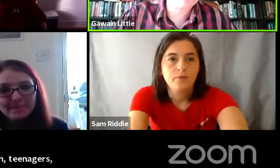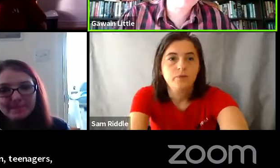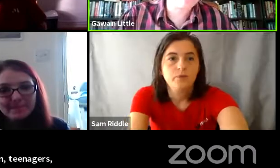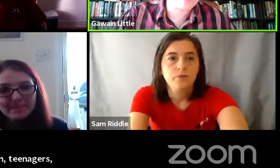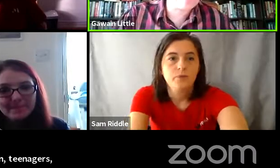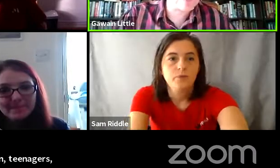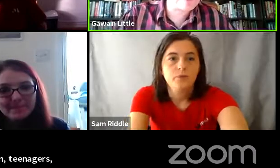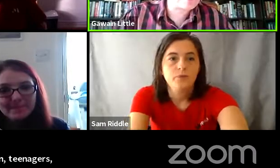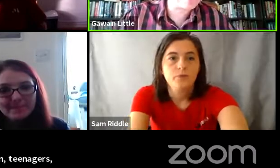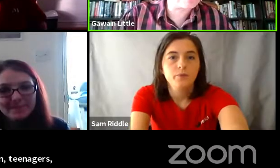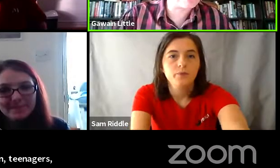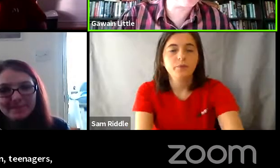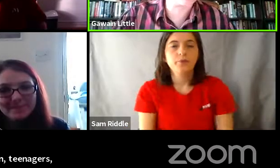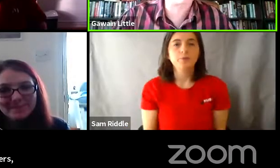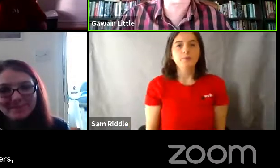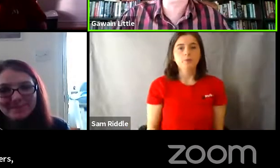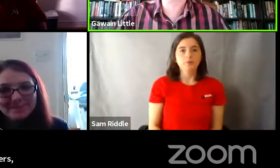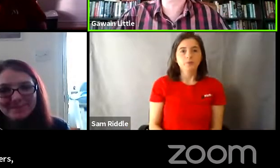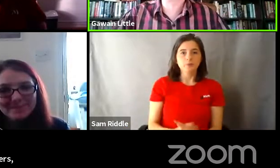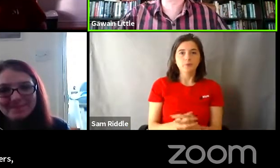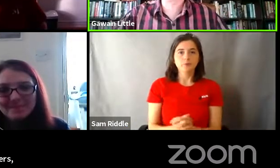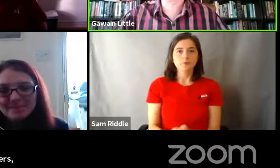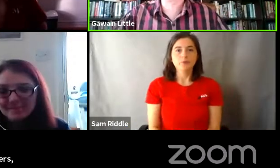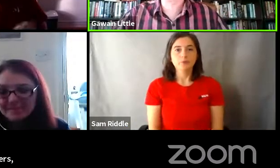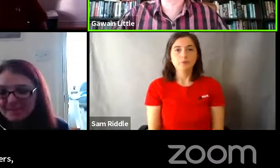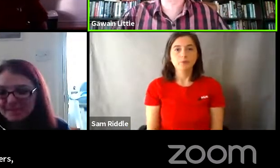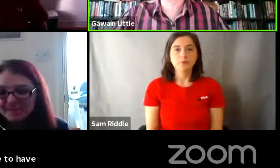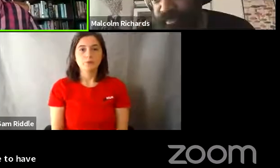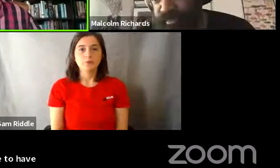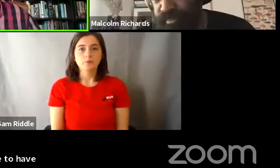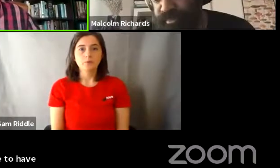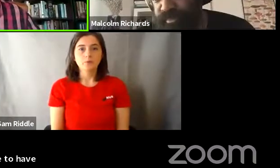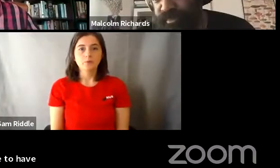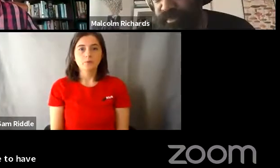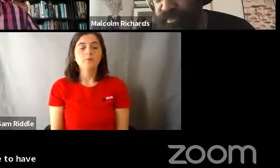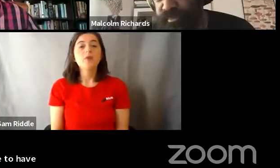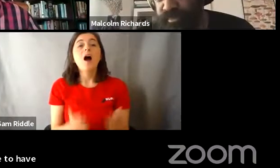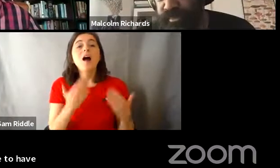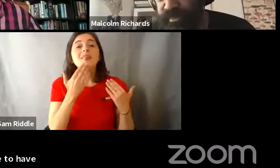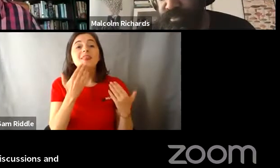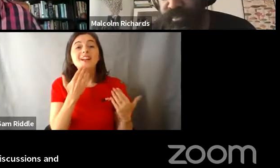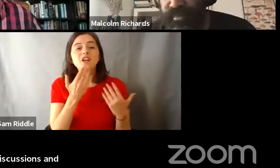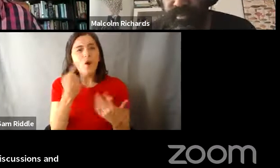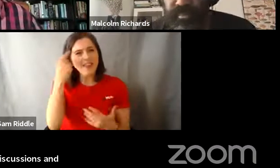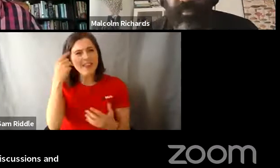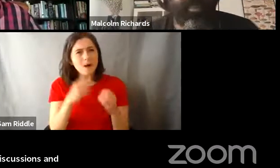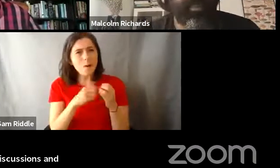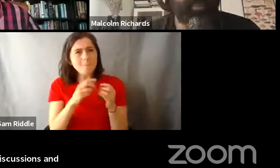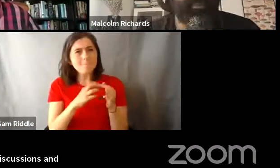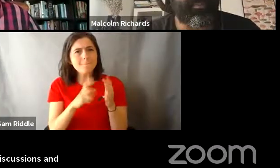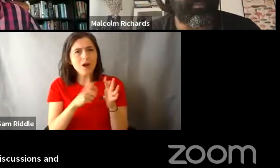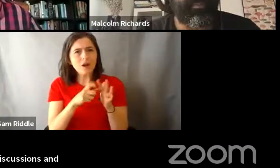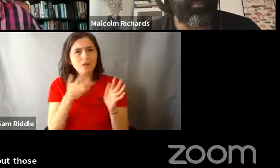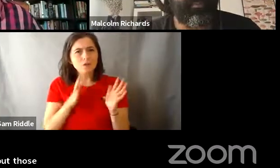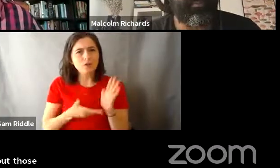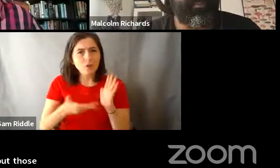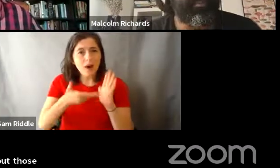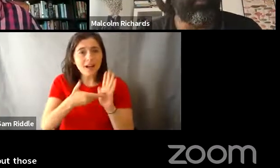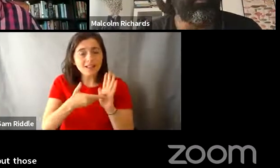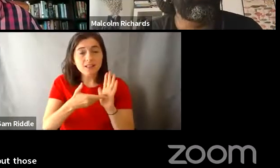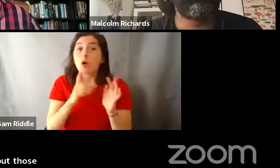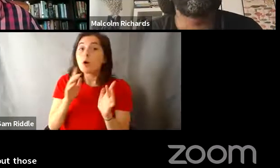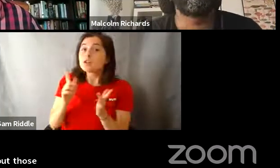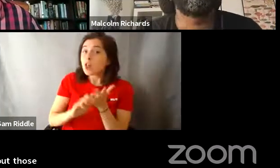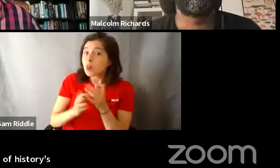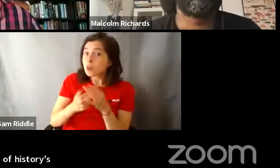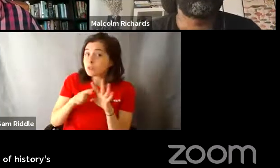Thank you. Bernard, looks like you've got something to add there to Malcolm's contribution. Sorry, Lucy, No? do you want to go?